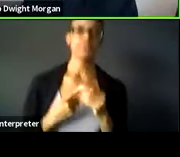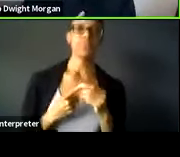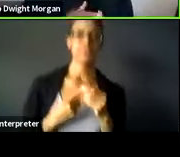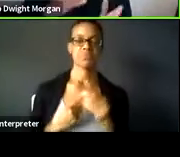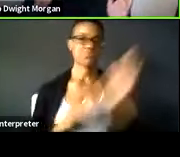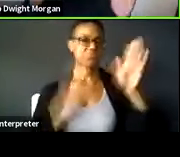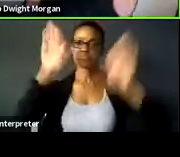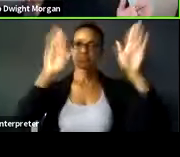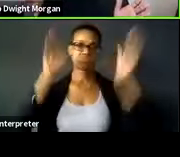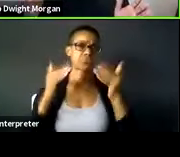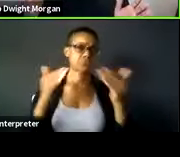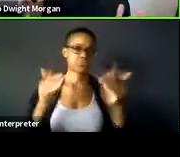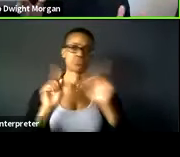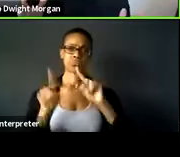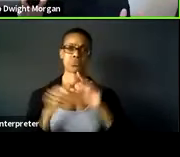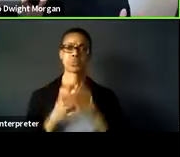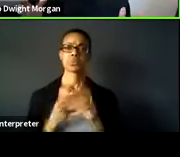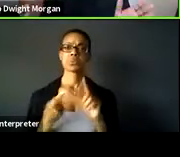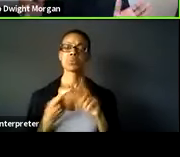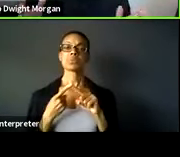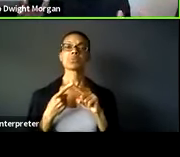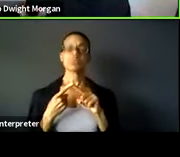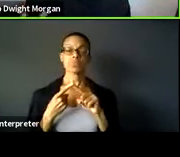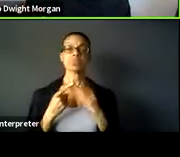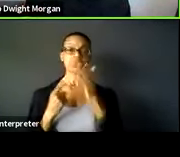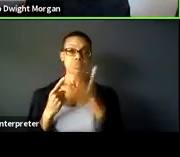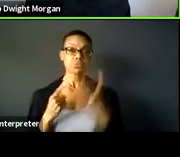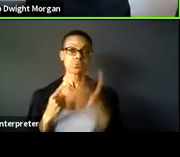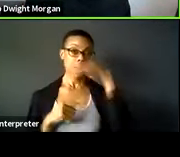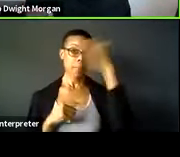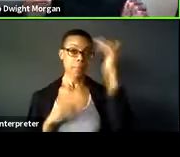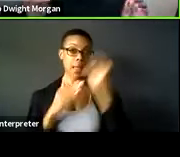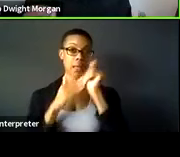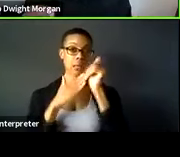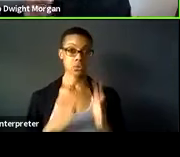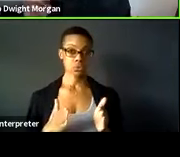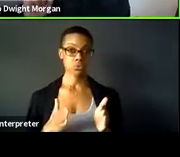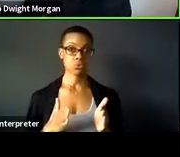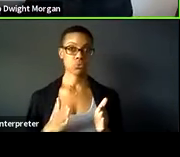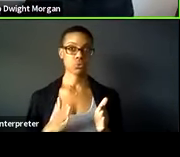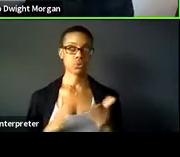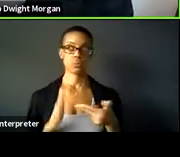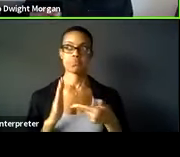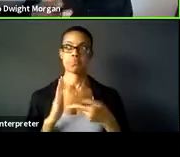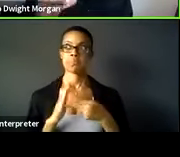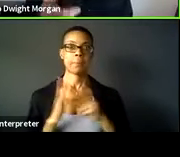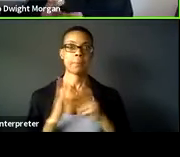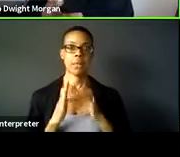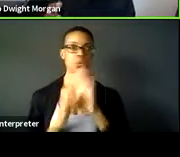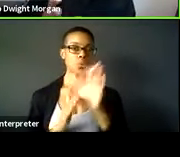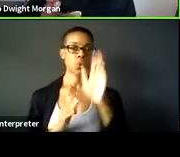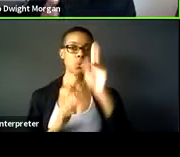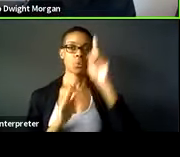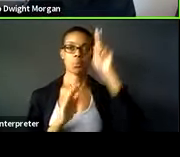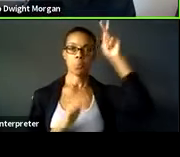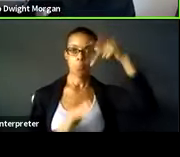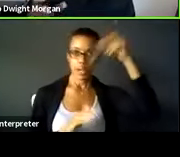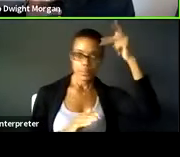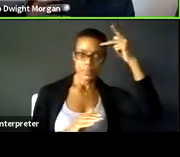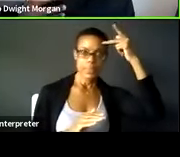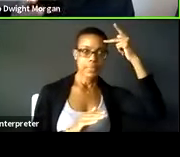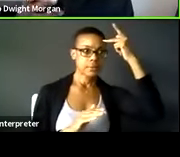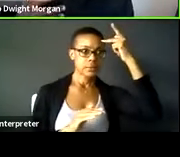fit. Being a Black leader doesn't necessarily mean that your politics are progressive or that you're committed